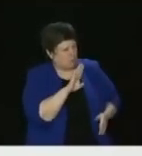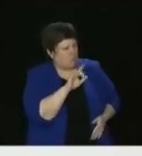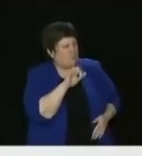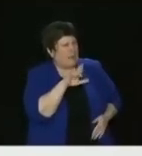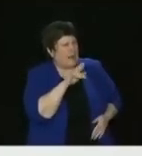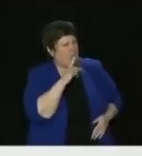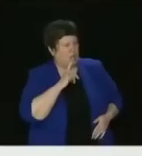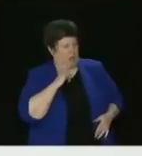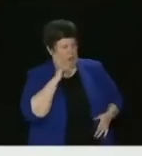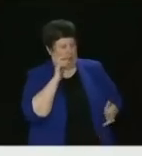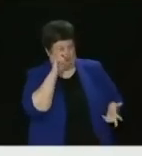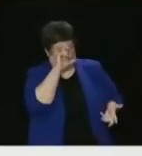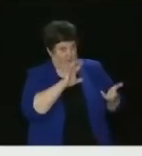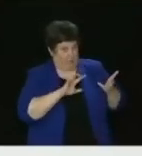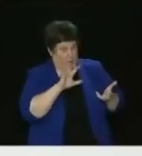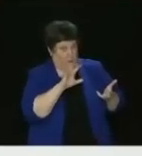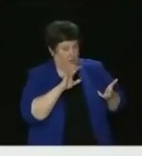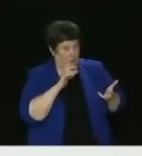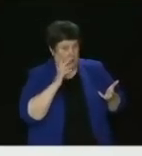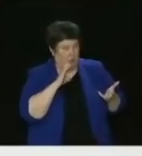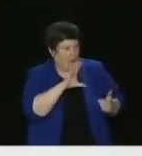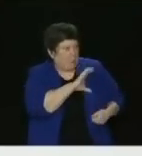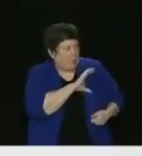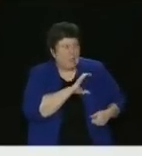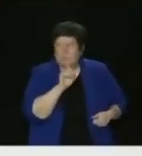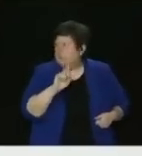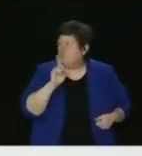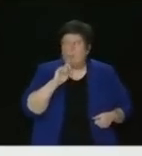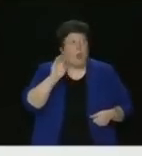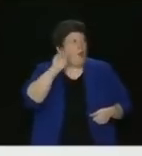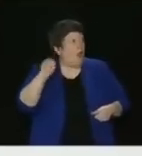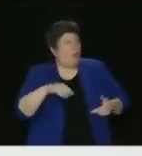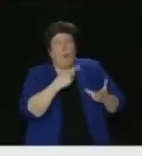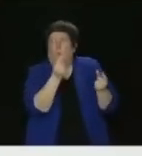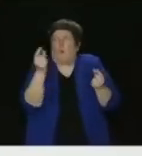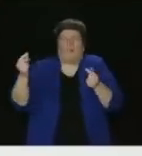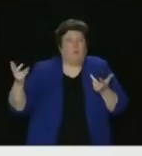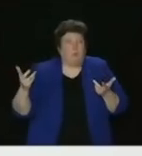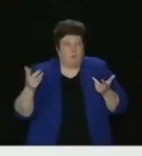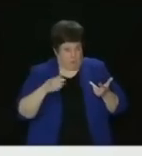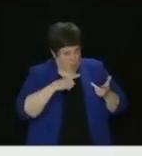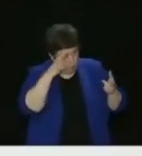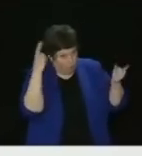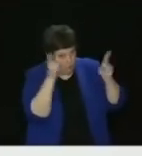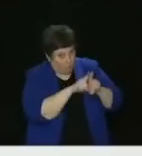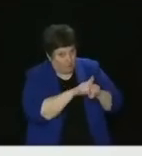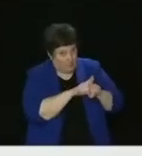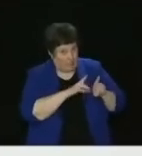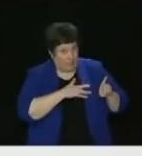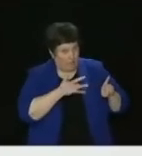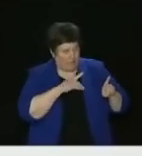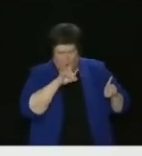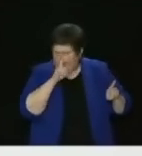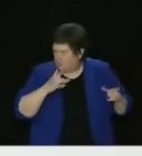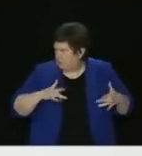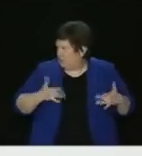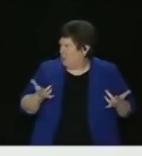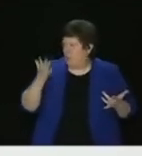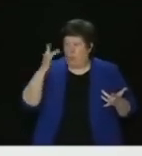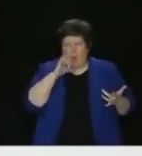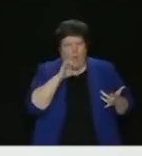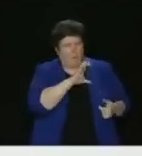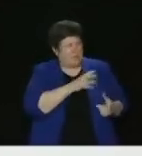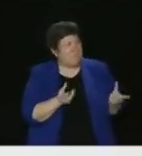that he was a little baffled by the lack of law enforcement he saw. I want to know what you think. Do you agree with him that it is a little baffling the Ottawa police are